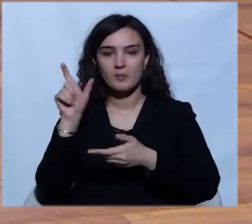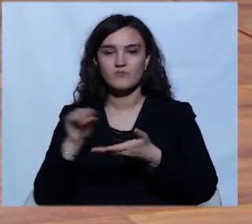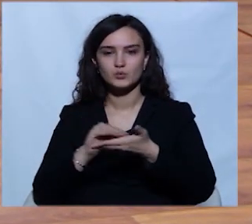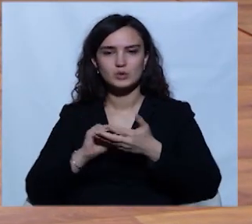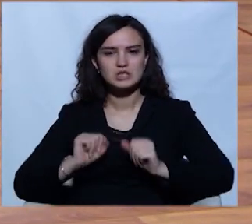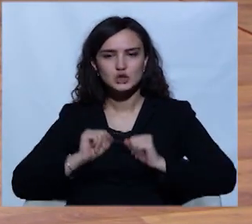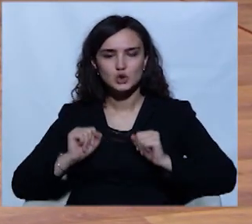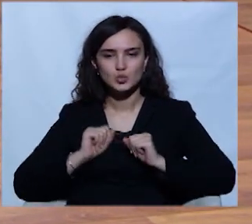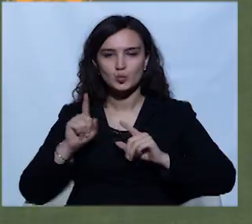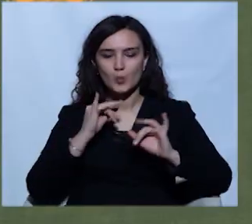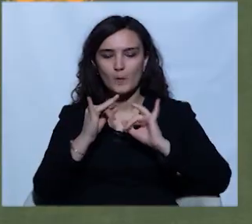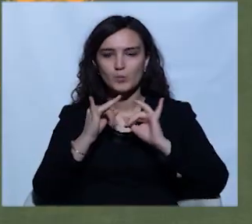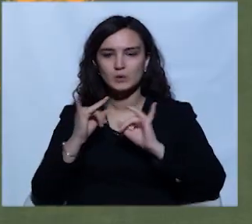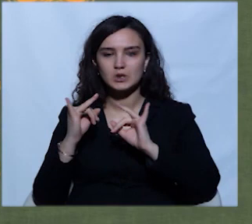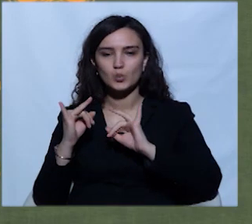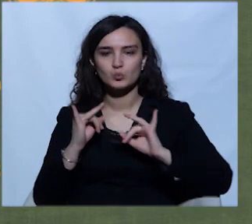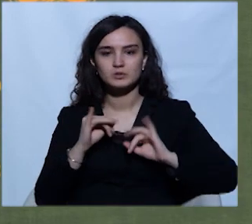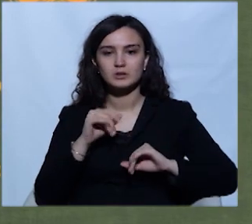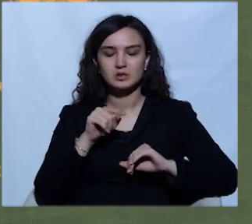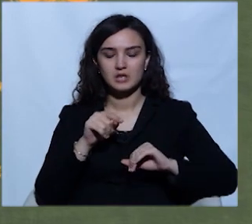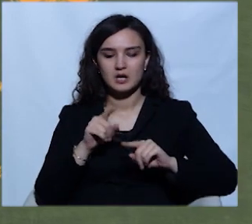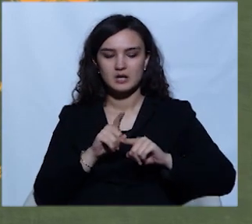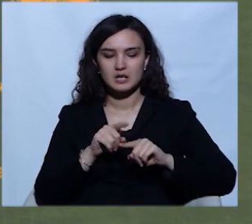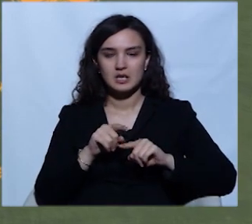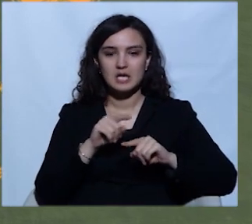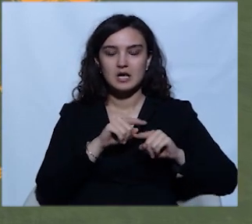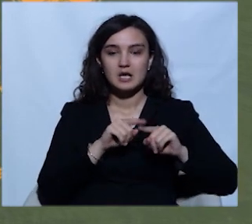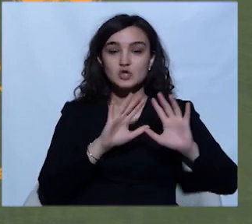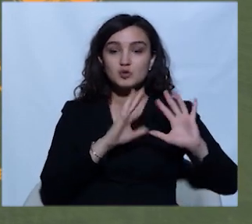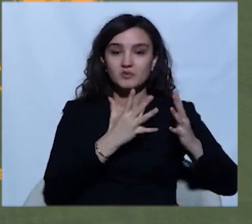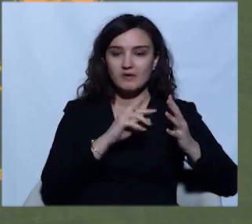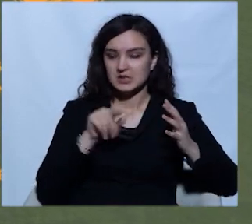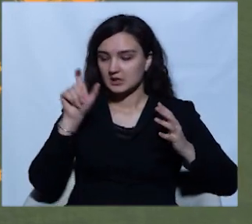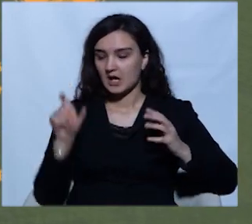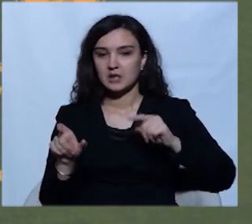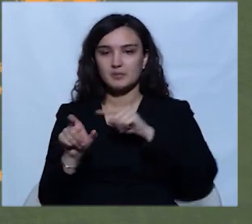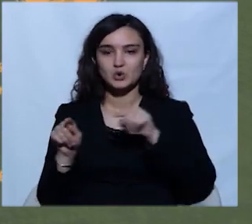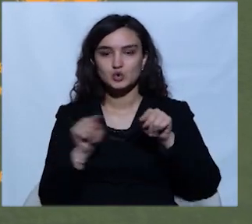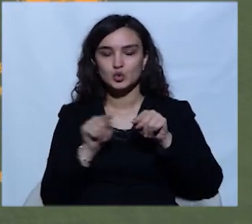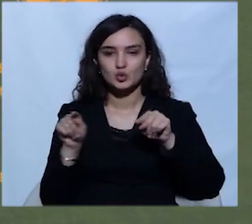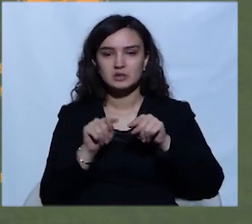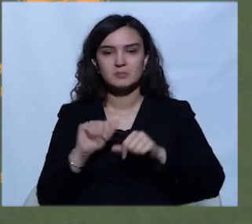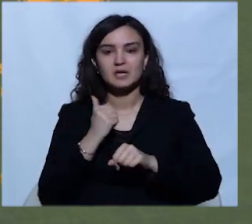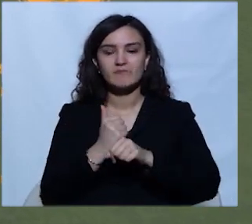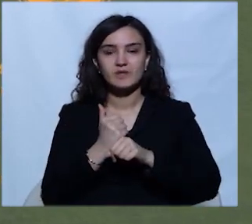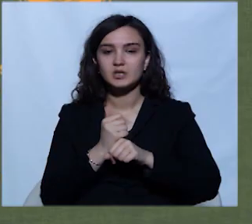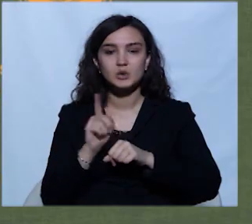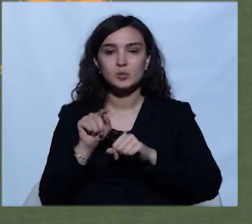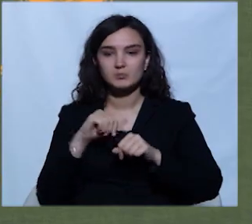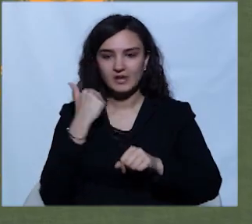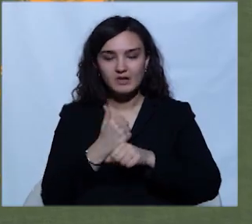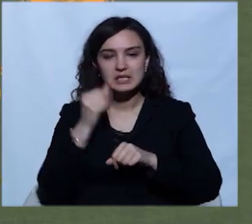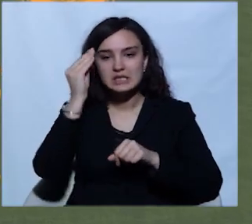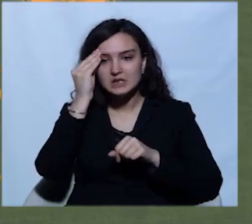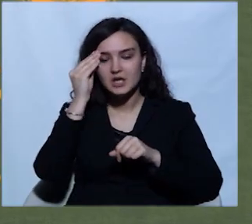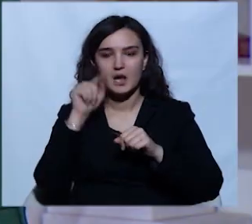trying to communicate through the characters and the events. In other words, the main theme is the main idea